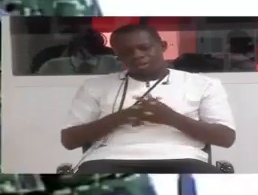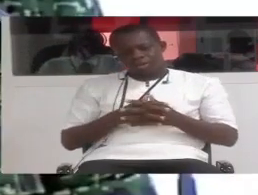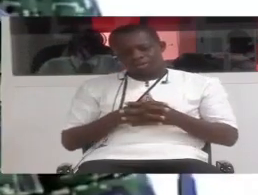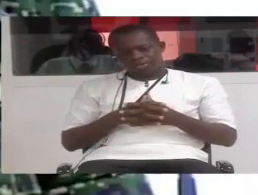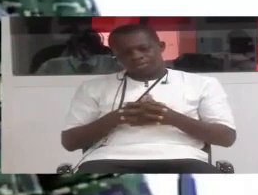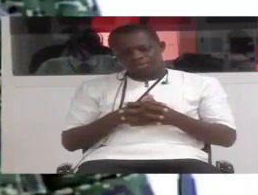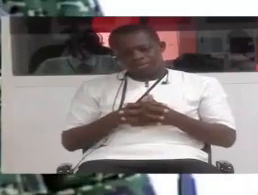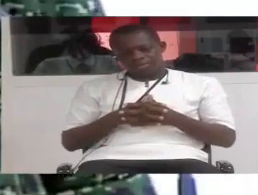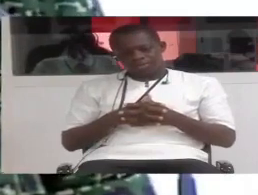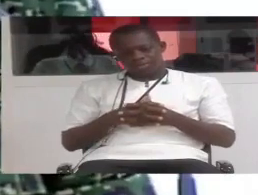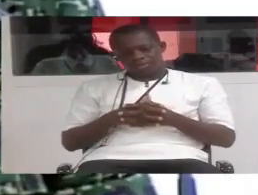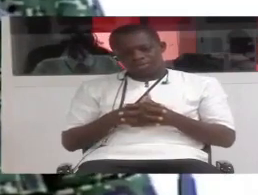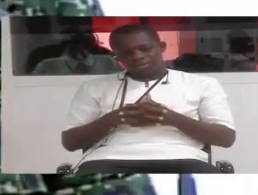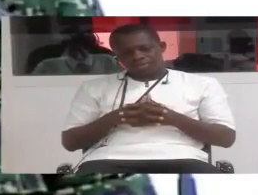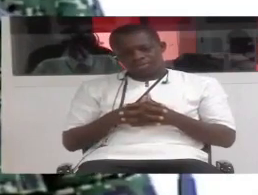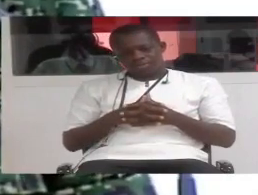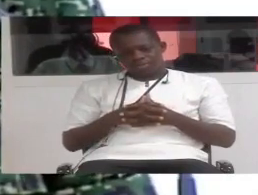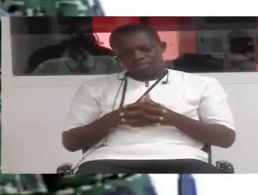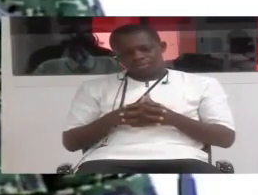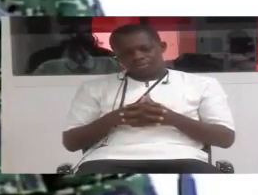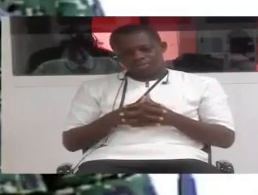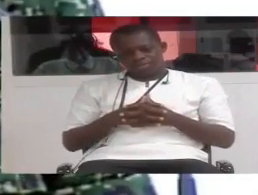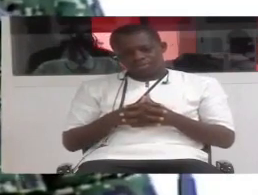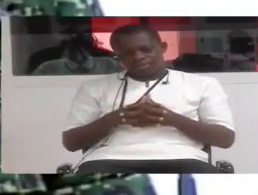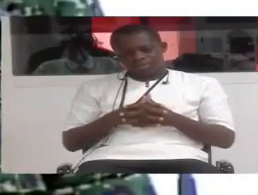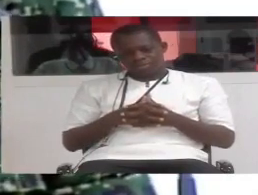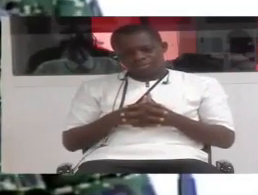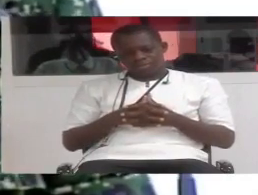jappa bi sone jappa bi naka lañ leen jappé yan façon naka lañ ko défé